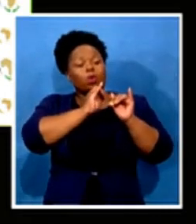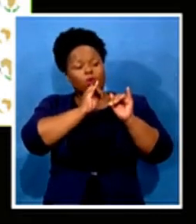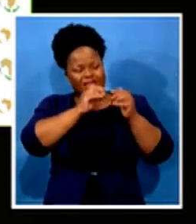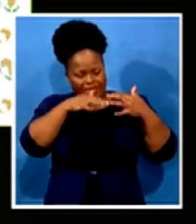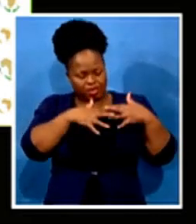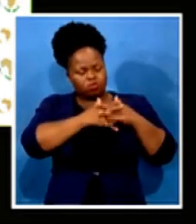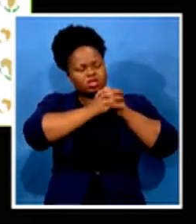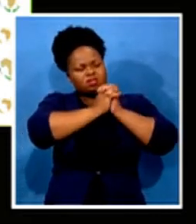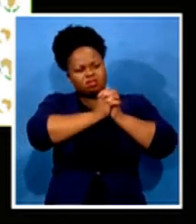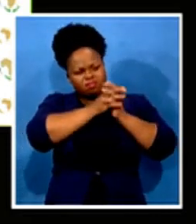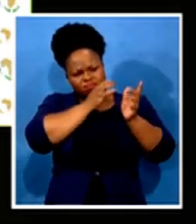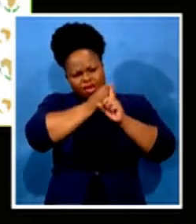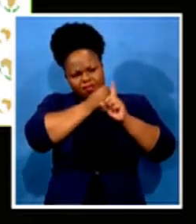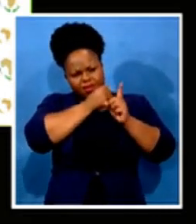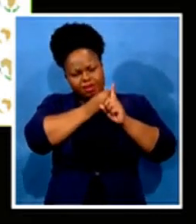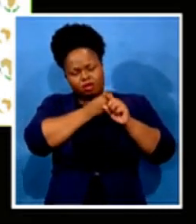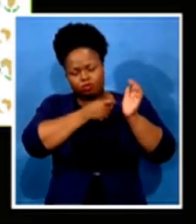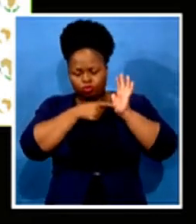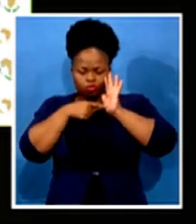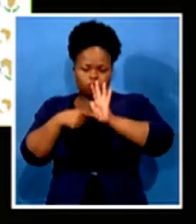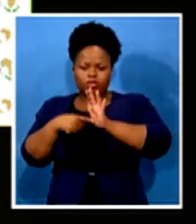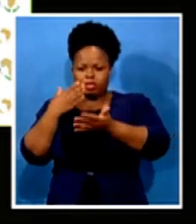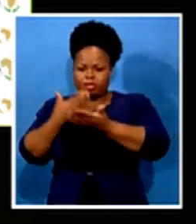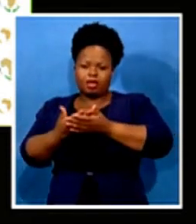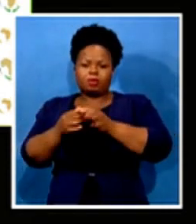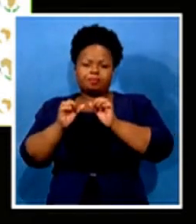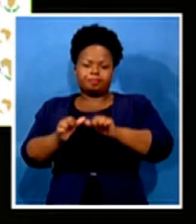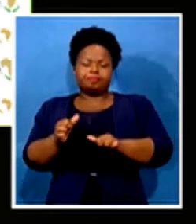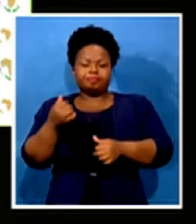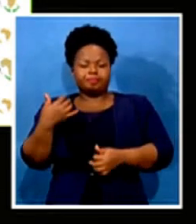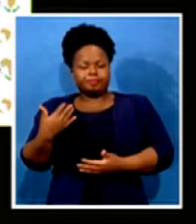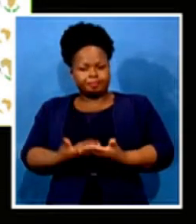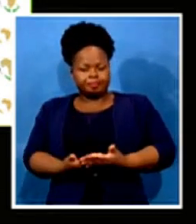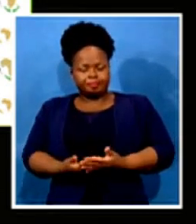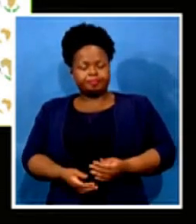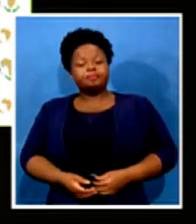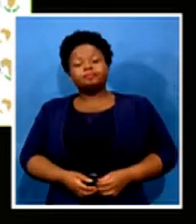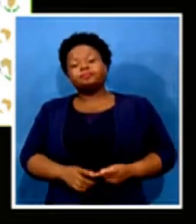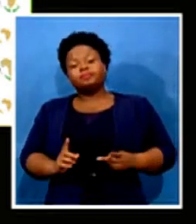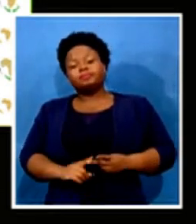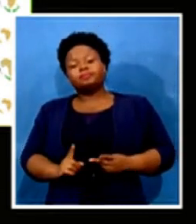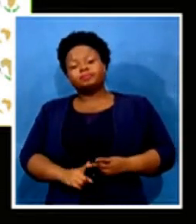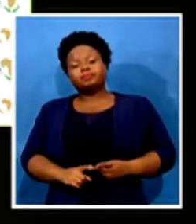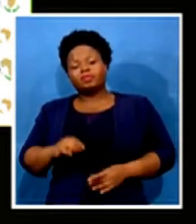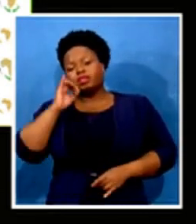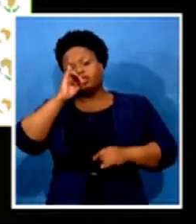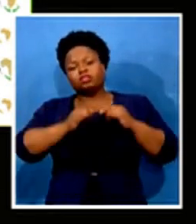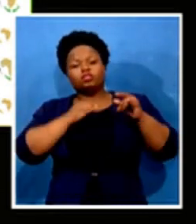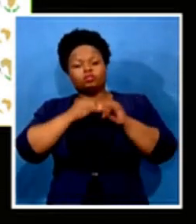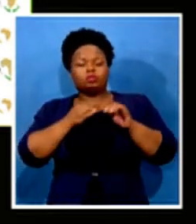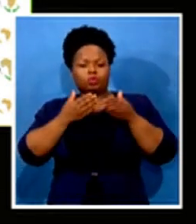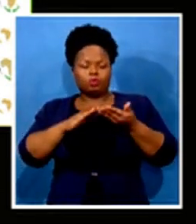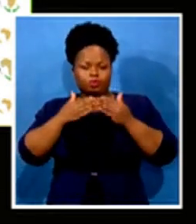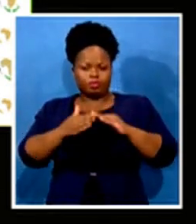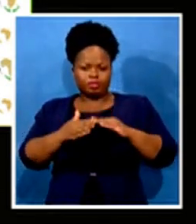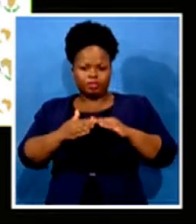I think that is one. Second is that the international community should meet us at a point of need